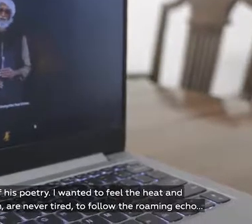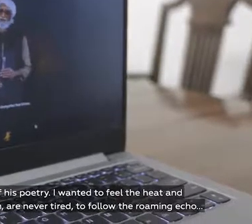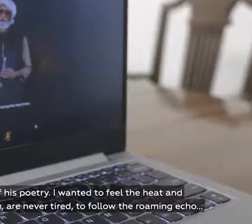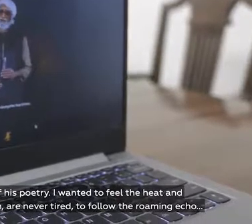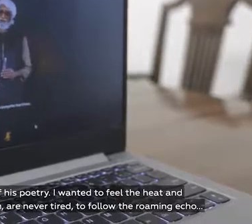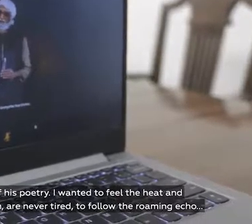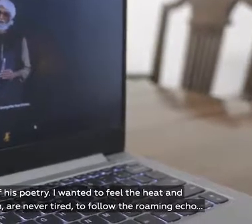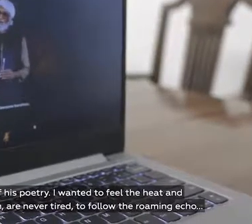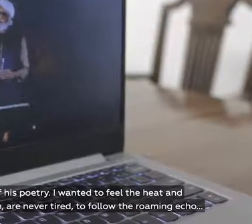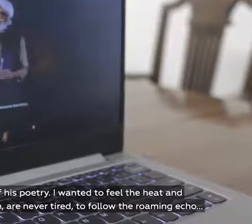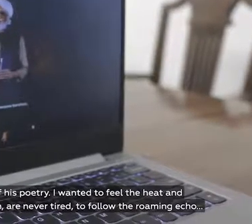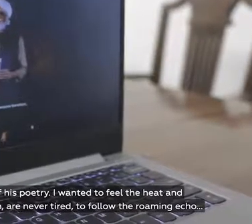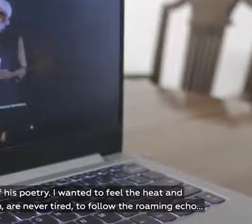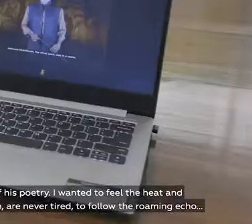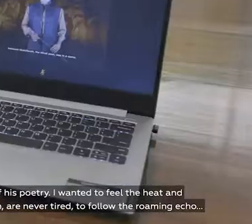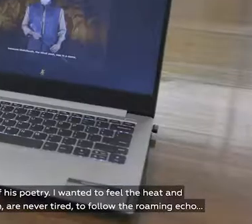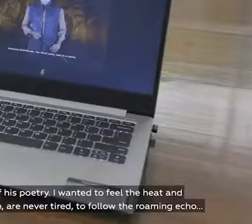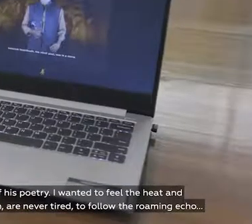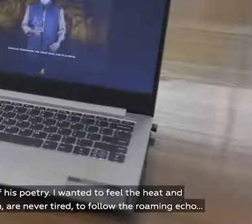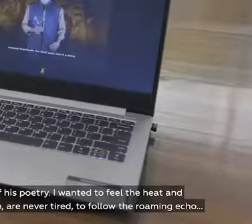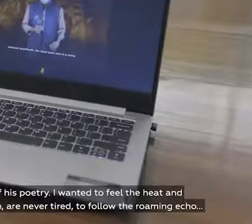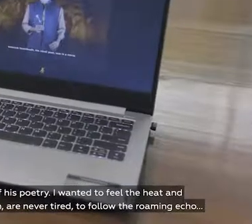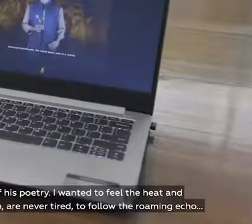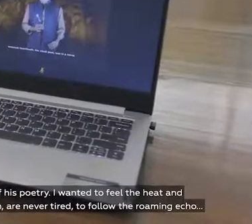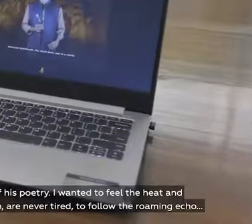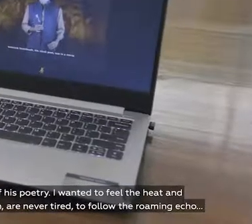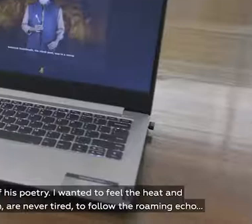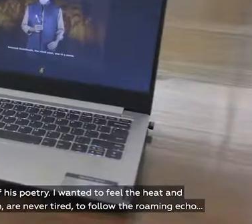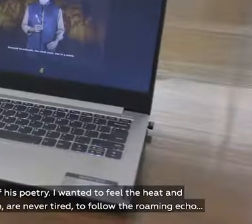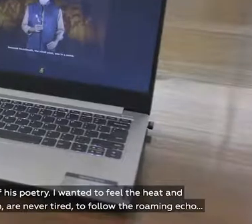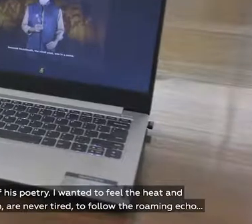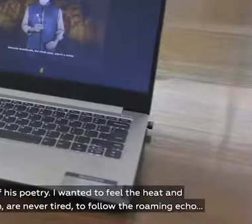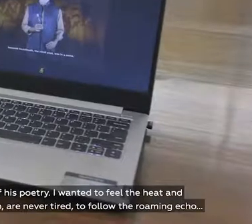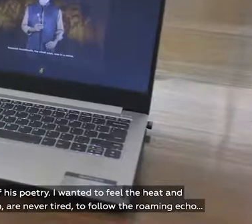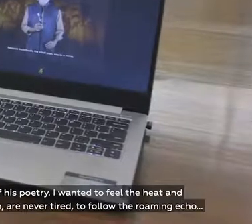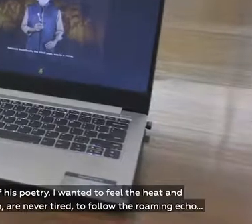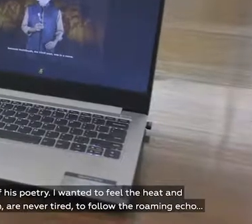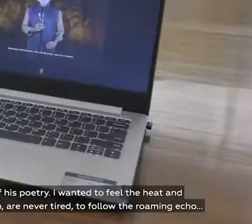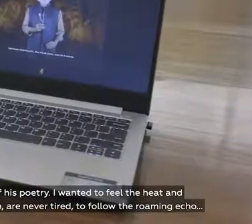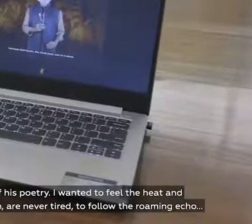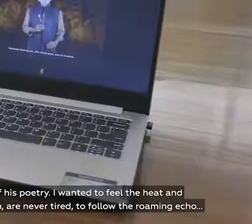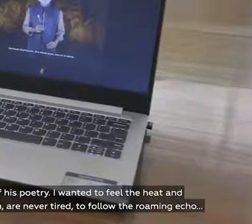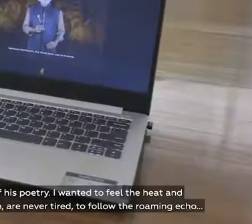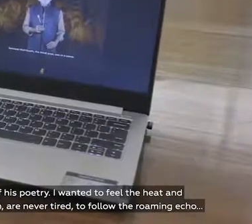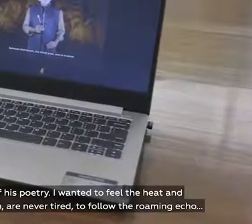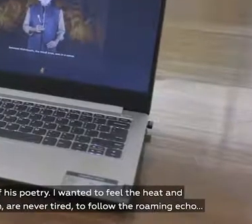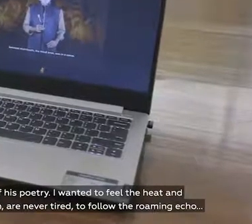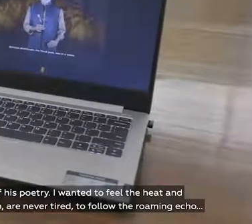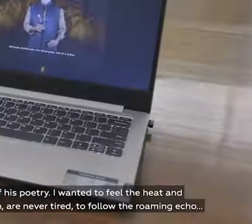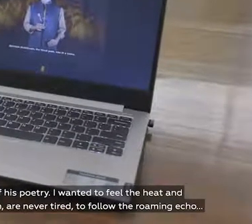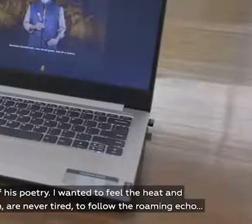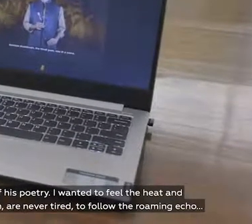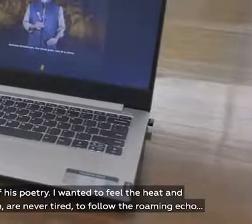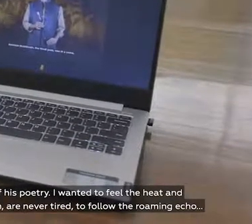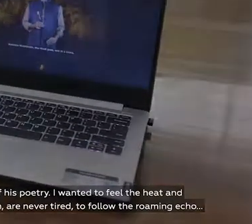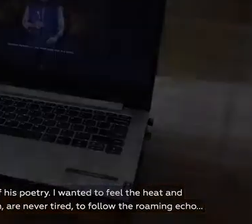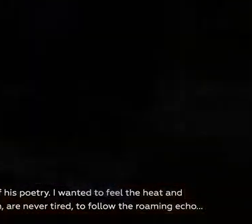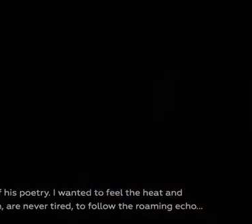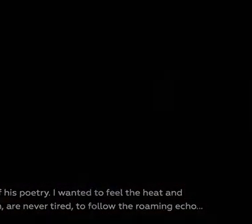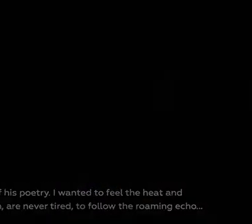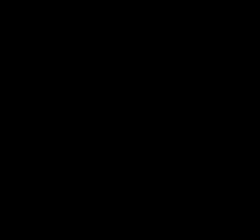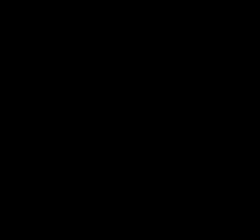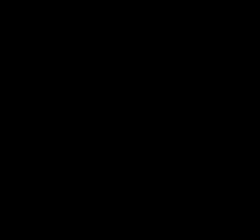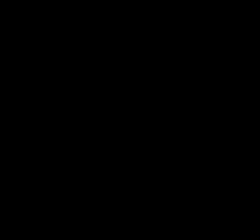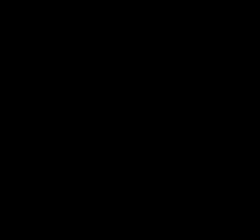the heat and pain in the soles of my feet. The feet, nailed on earth, are never tired to follow the booming echo.